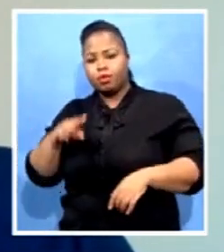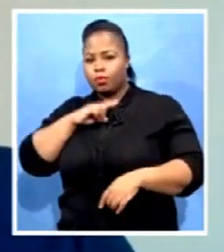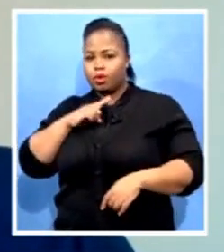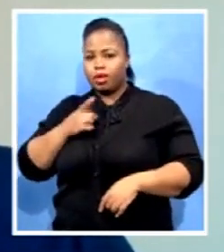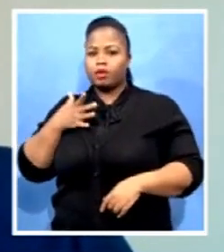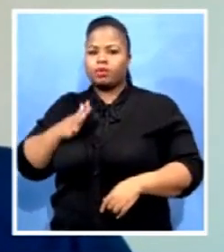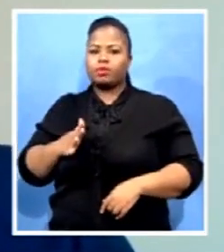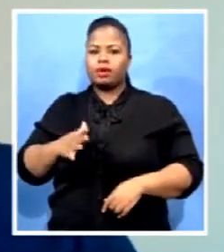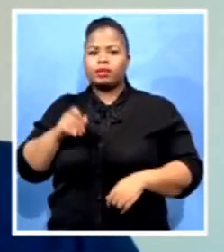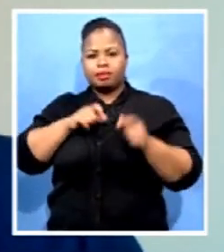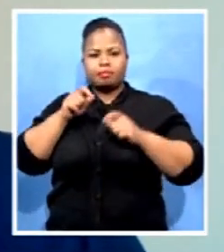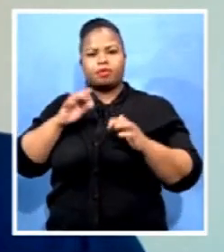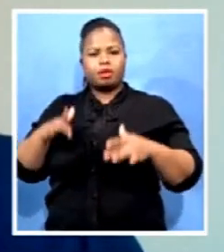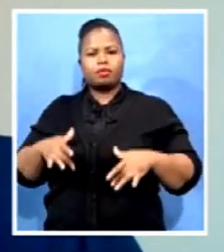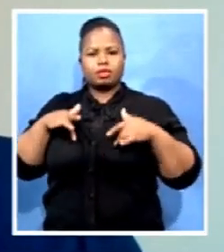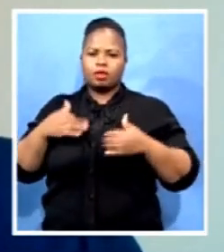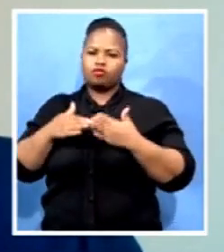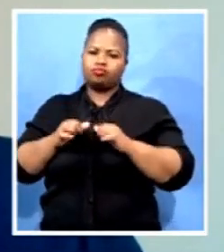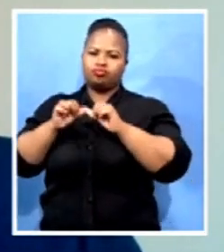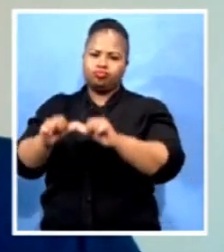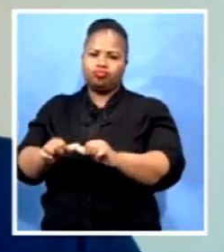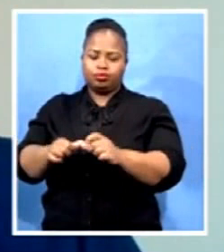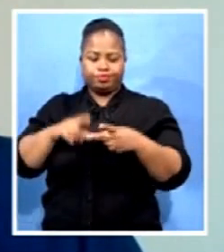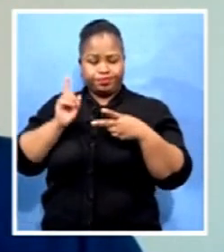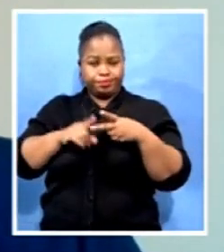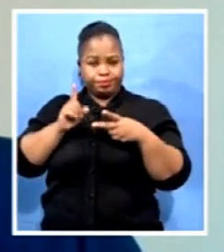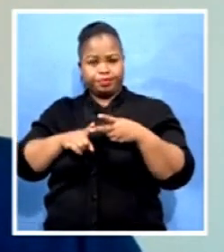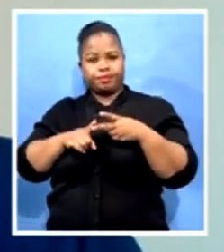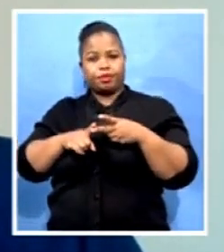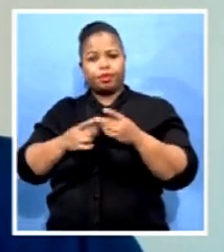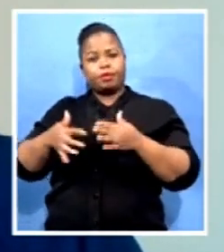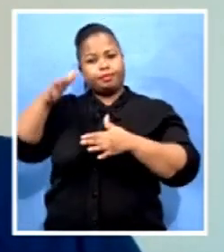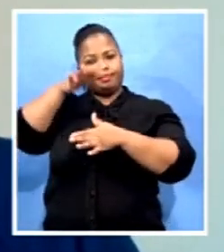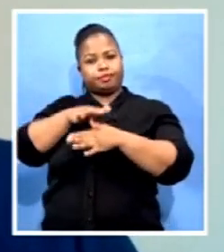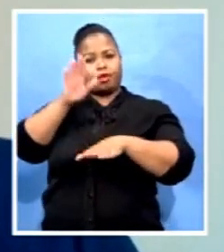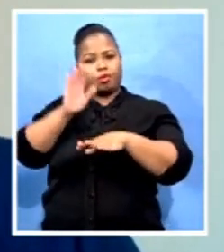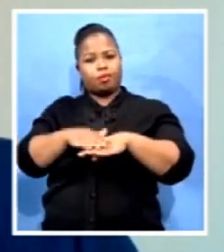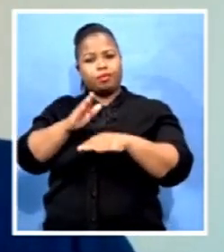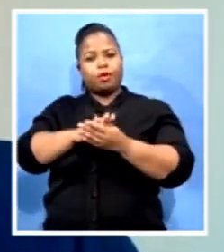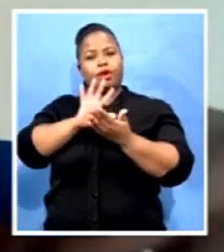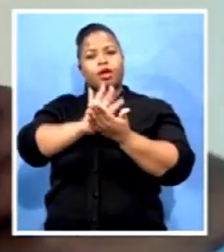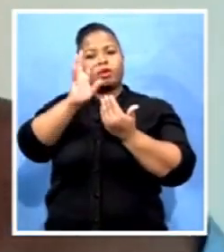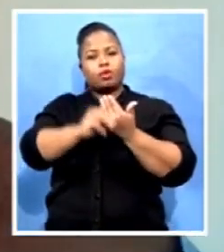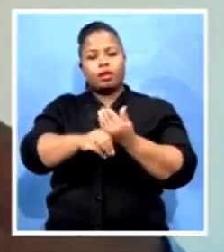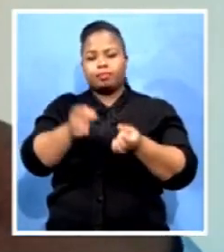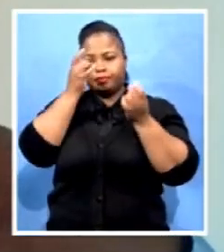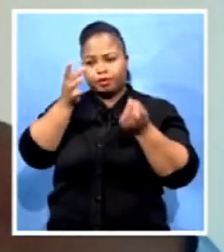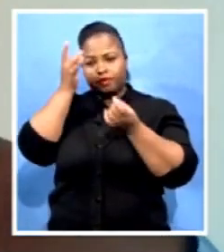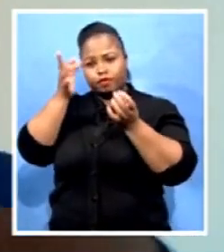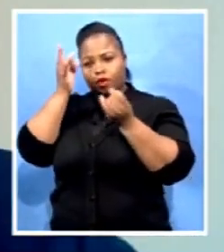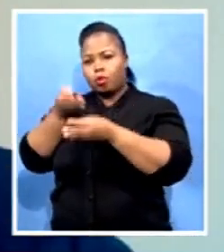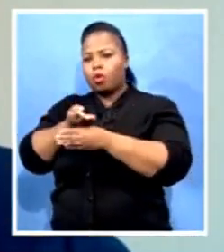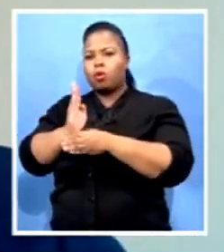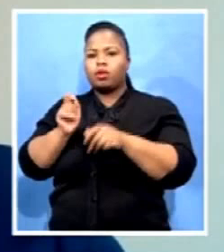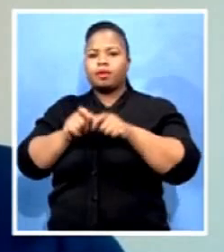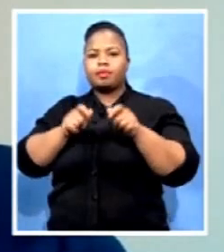to prioritize delivering curriculum content to everyone at homes. So this is what we have done. We have